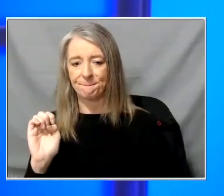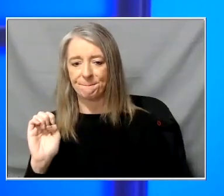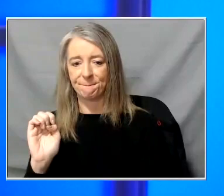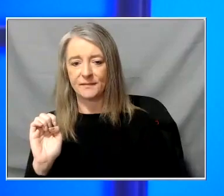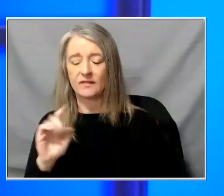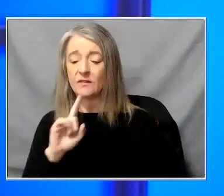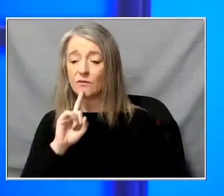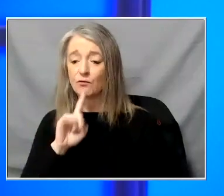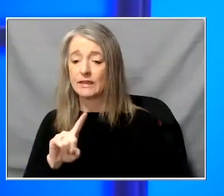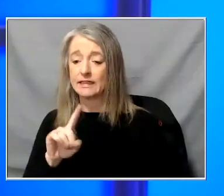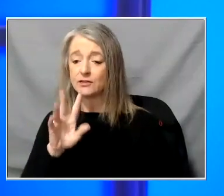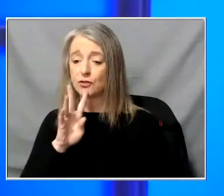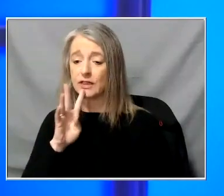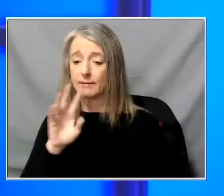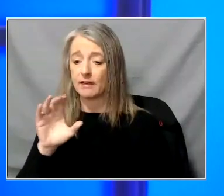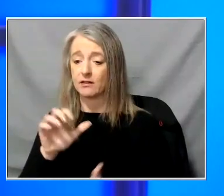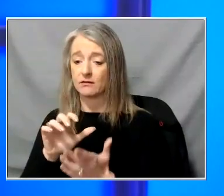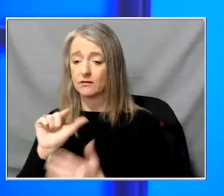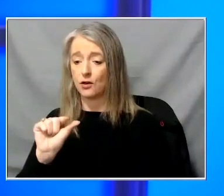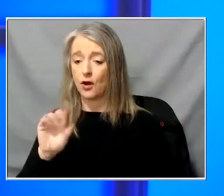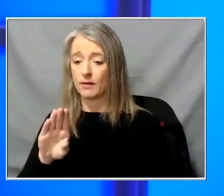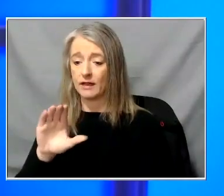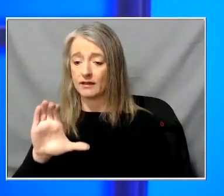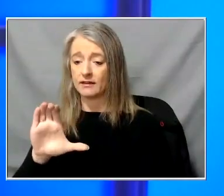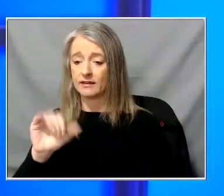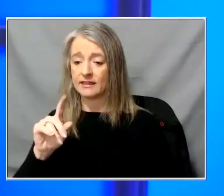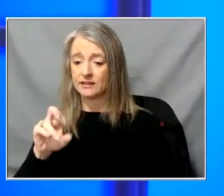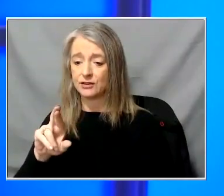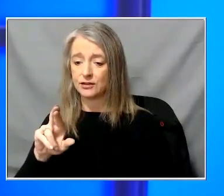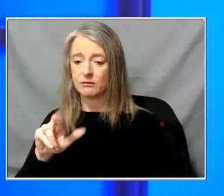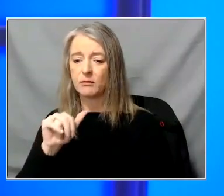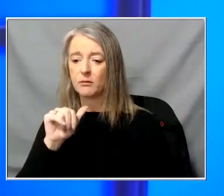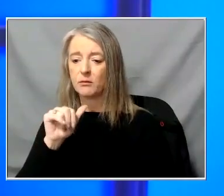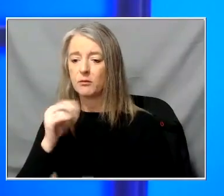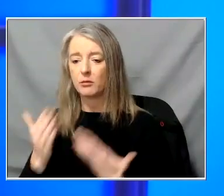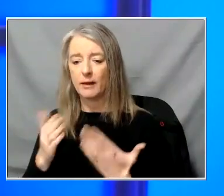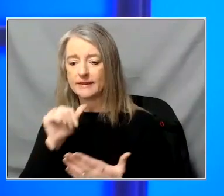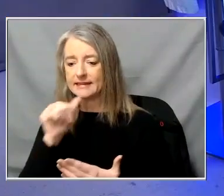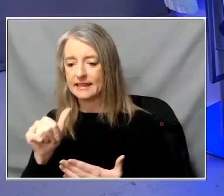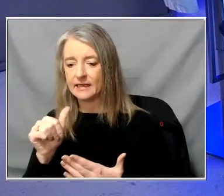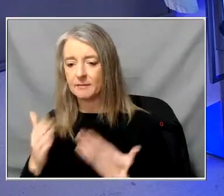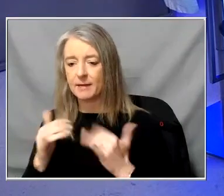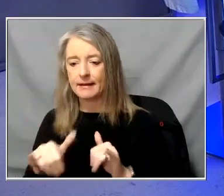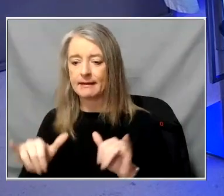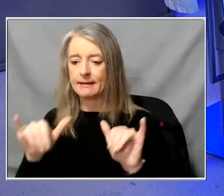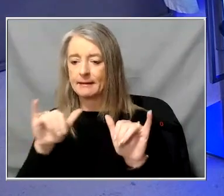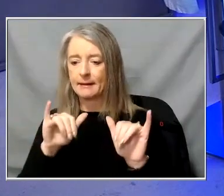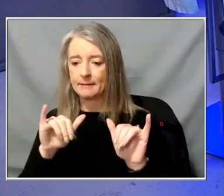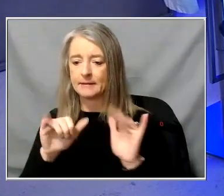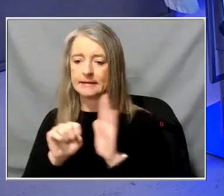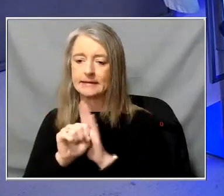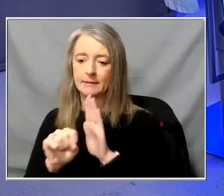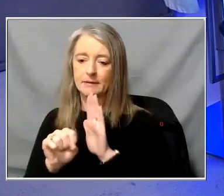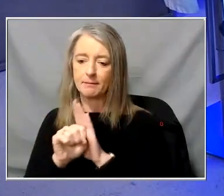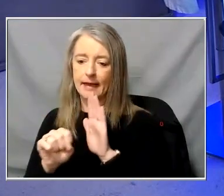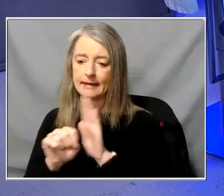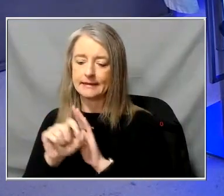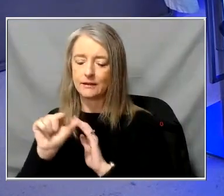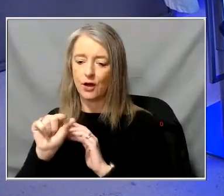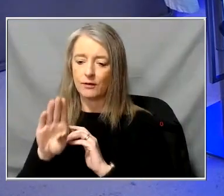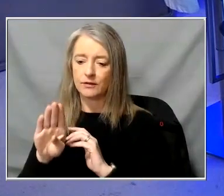same fate with their gallbladder as somebody who maybe has a really bad fatty diet? Is it, or some people susceptible to it, or? I think it goes back to